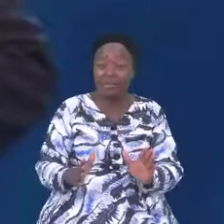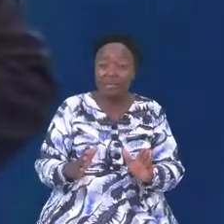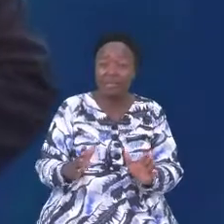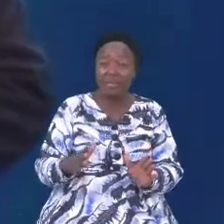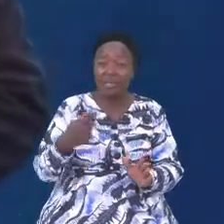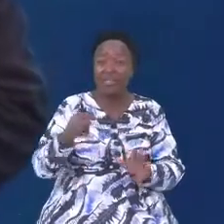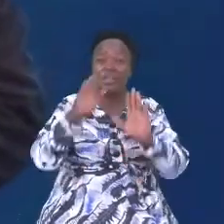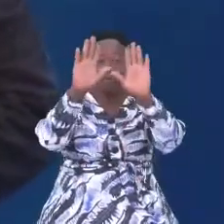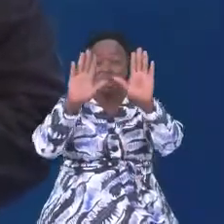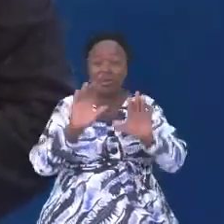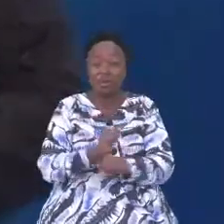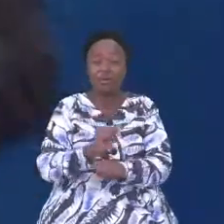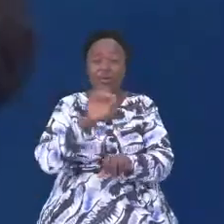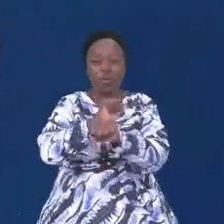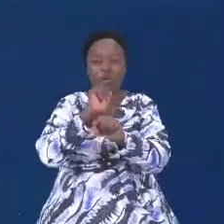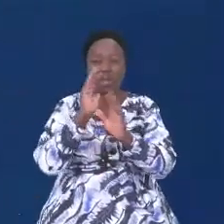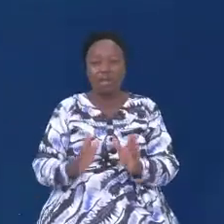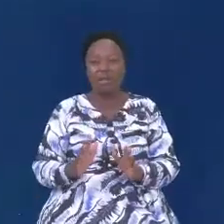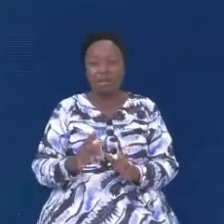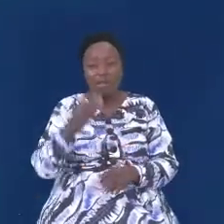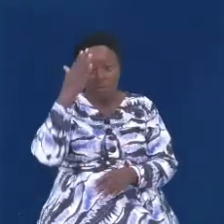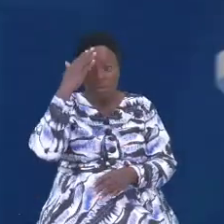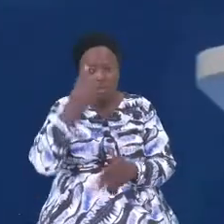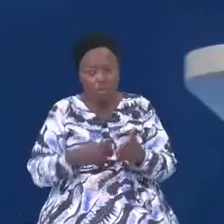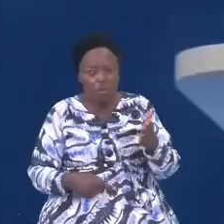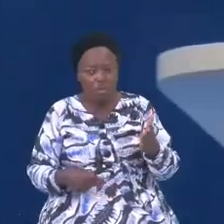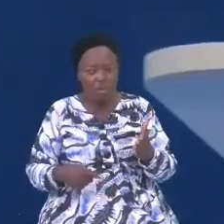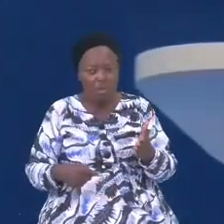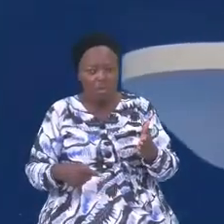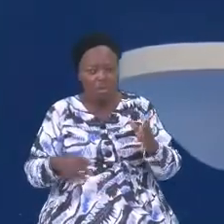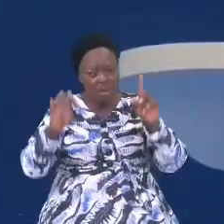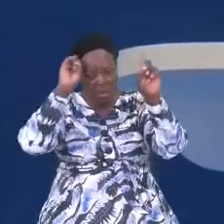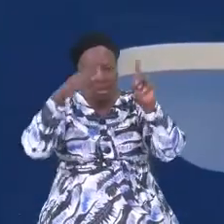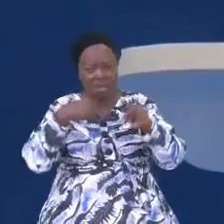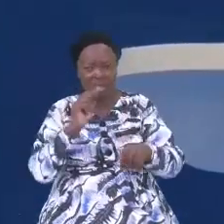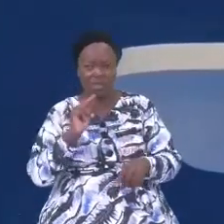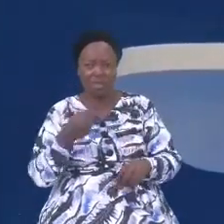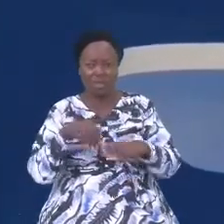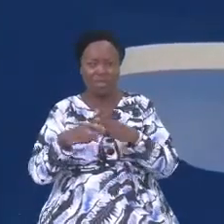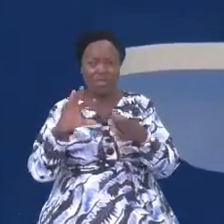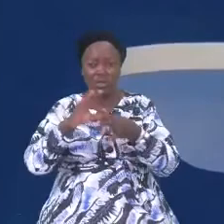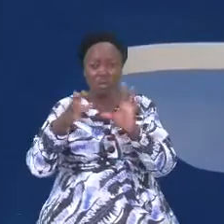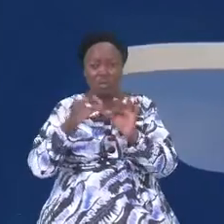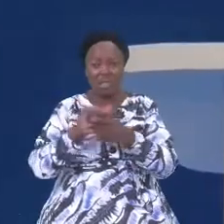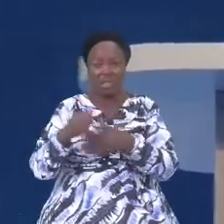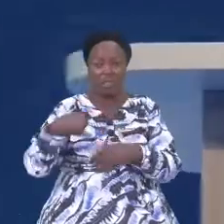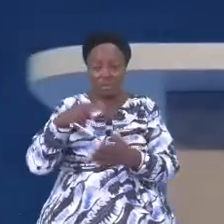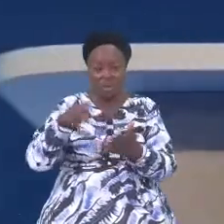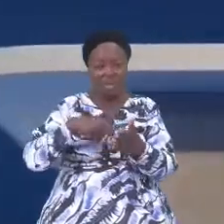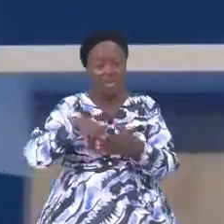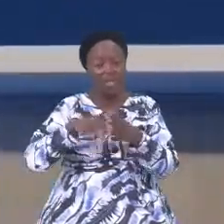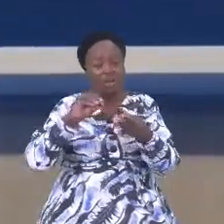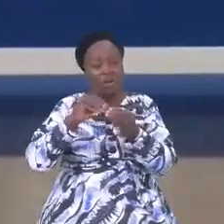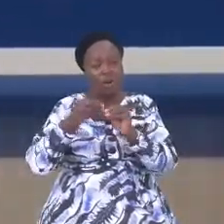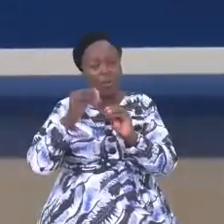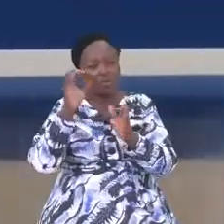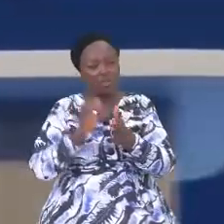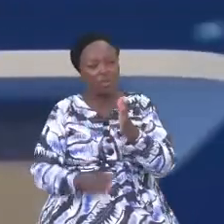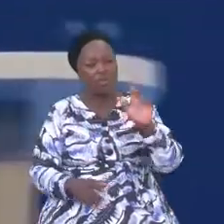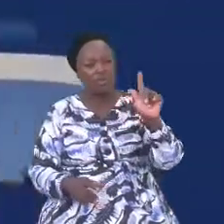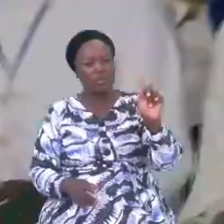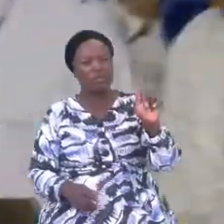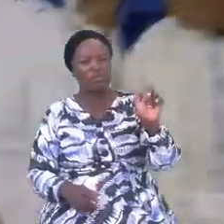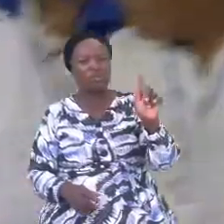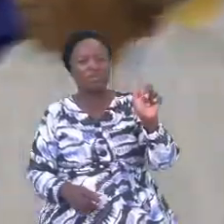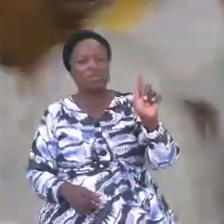the miracle worker. You know what it tells us in the story that we're reading in Numbers chapter